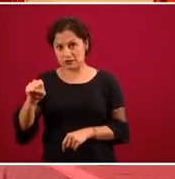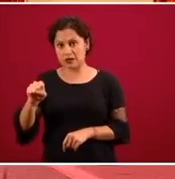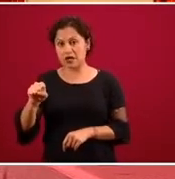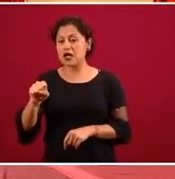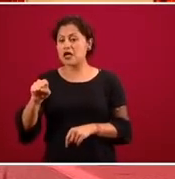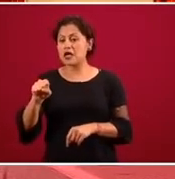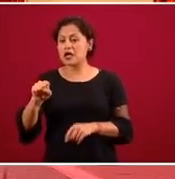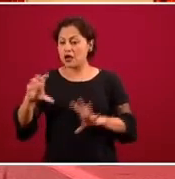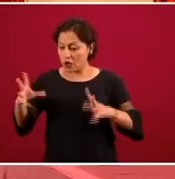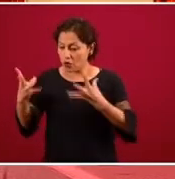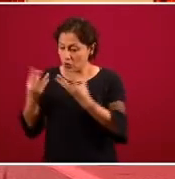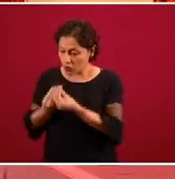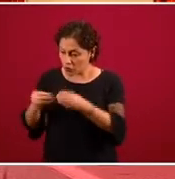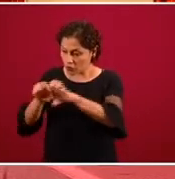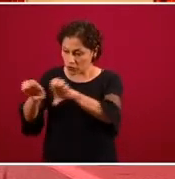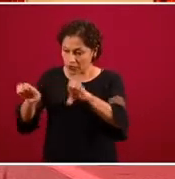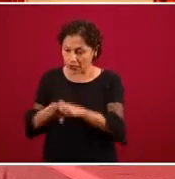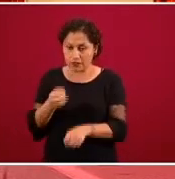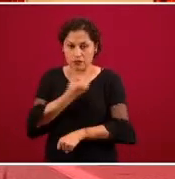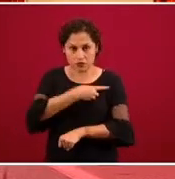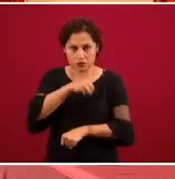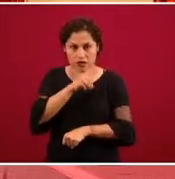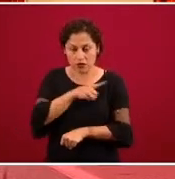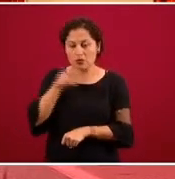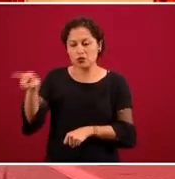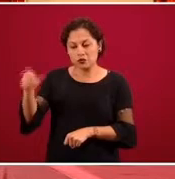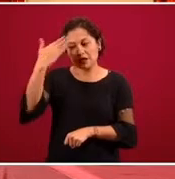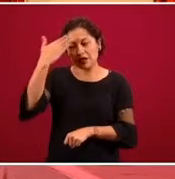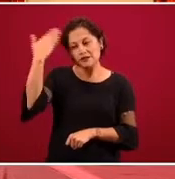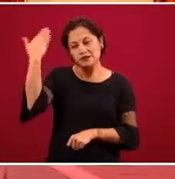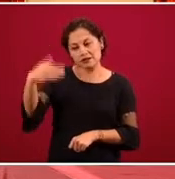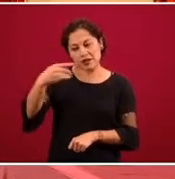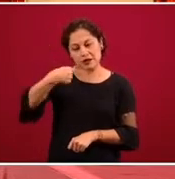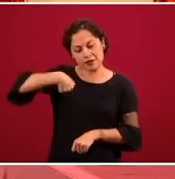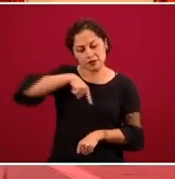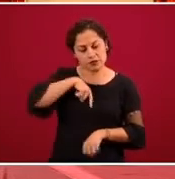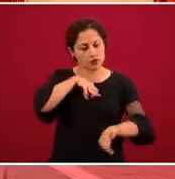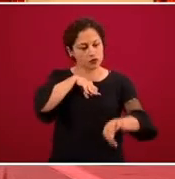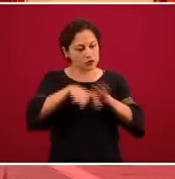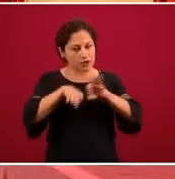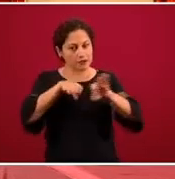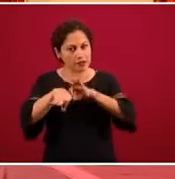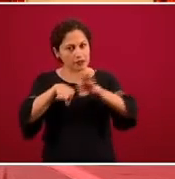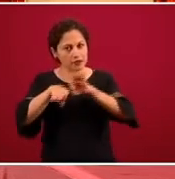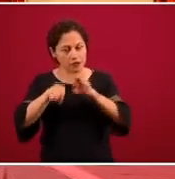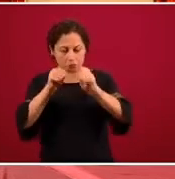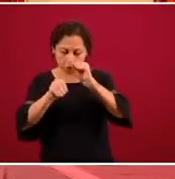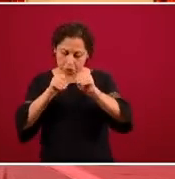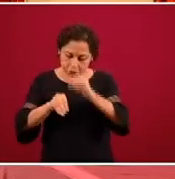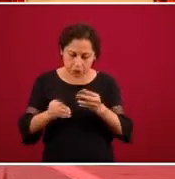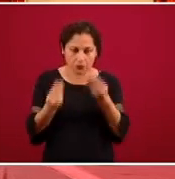health sector is with you. You know very well, sir, that we've been working so hard on this.